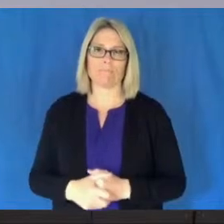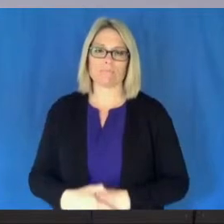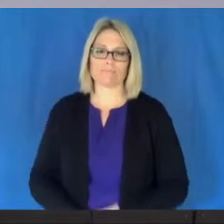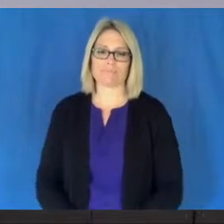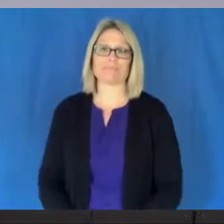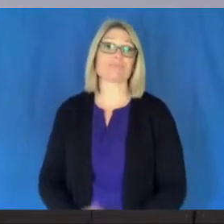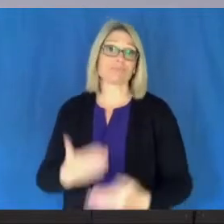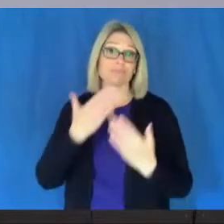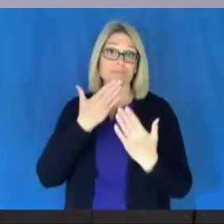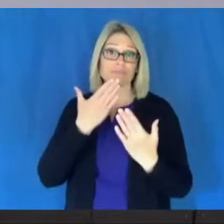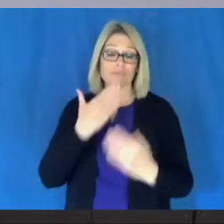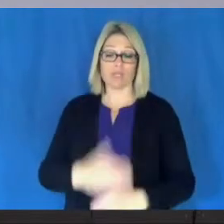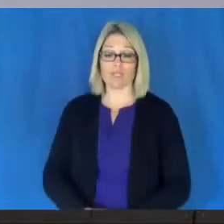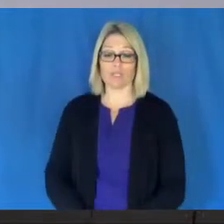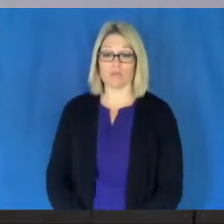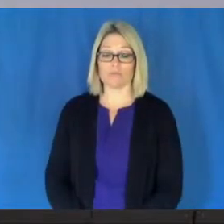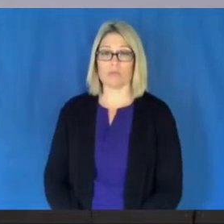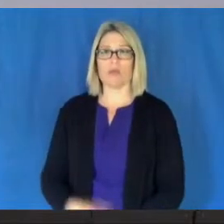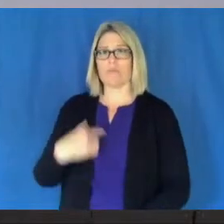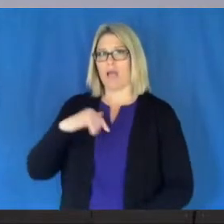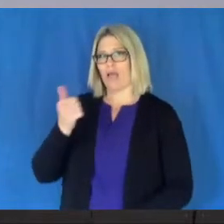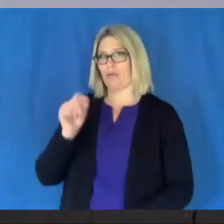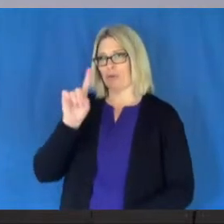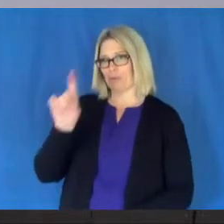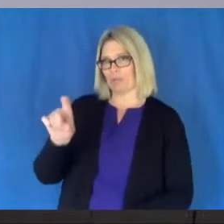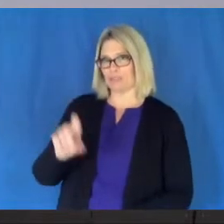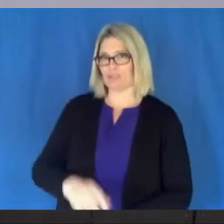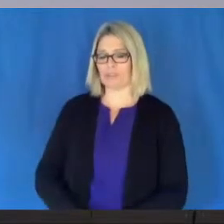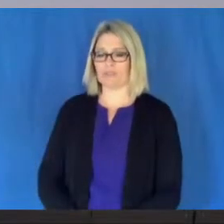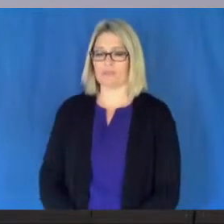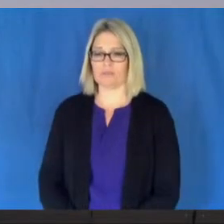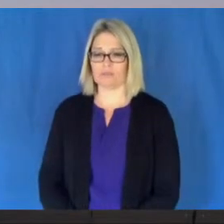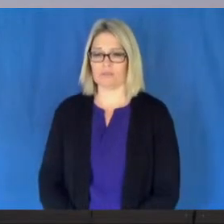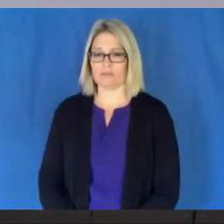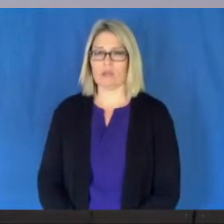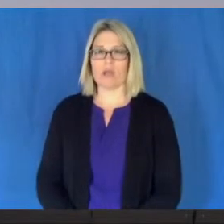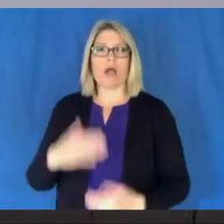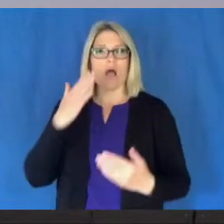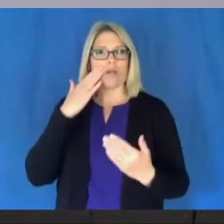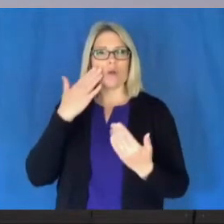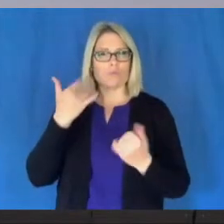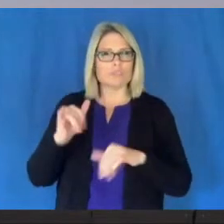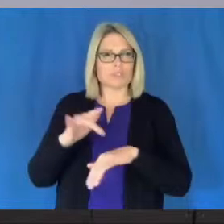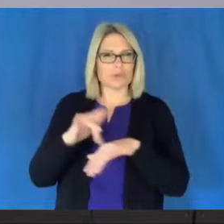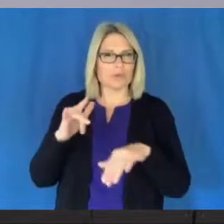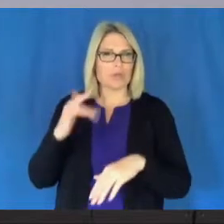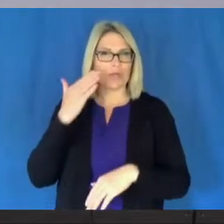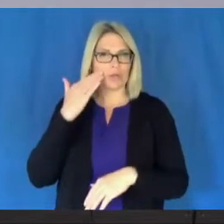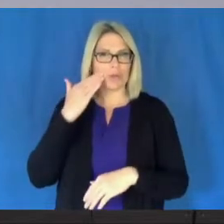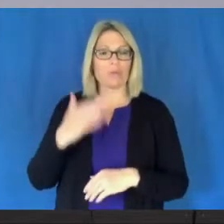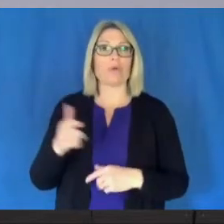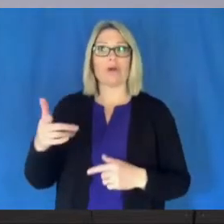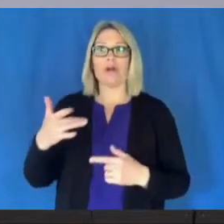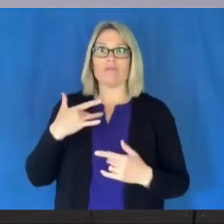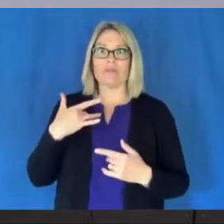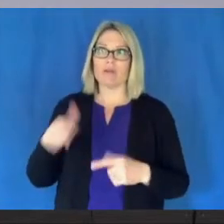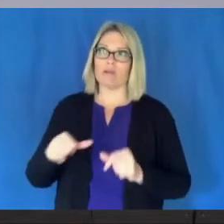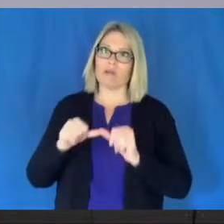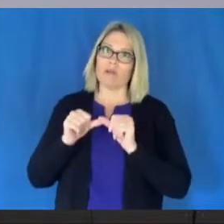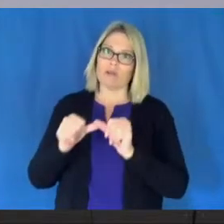Thank you for that. I guess my follow-up question would be, and I know we're still early in the game and days feel like years at this point,